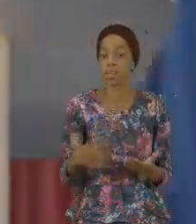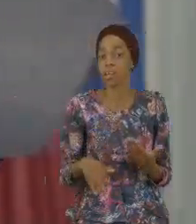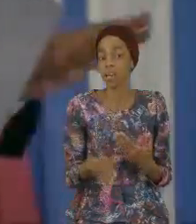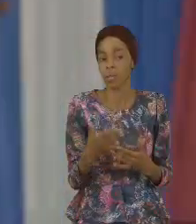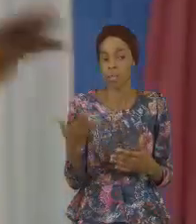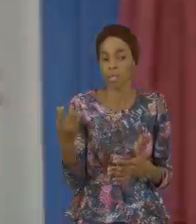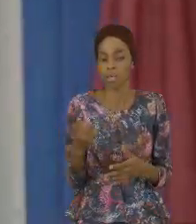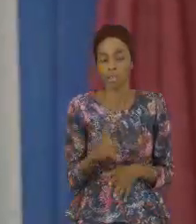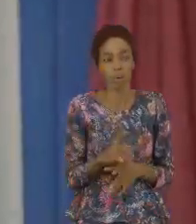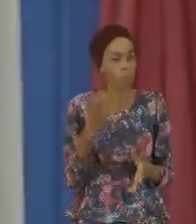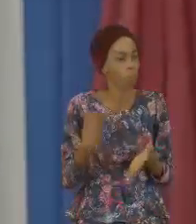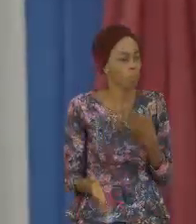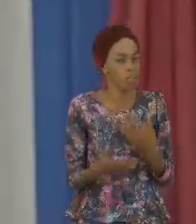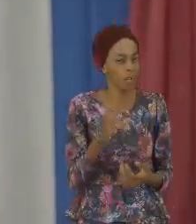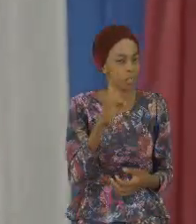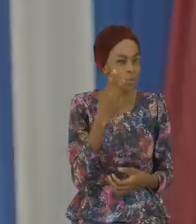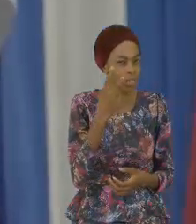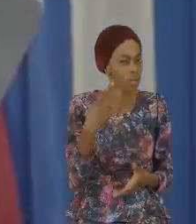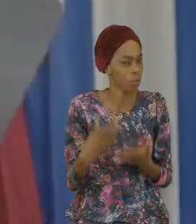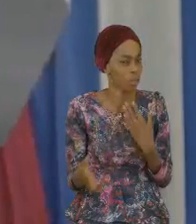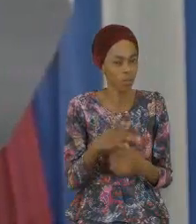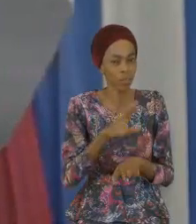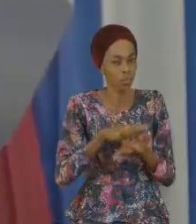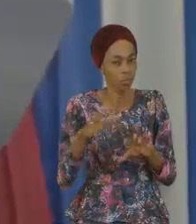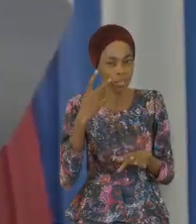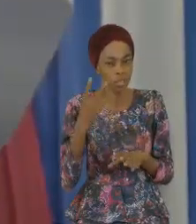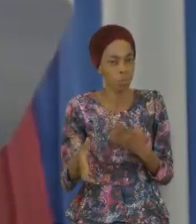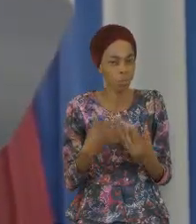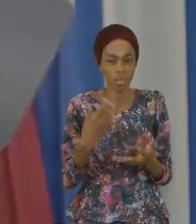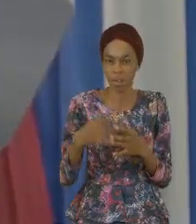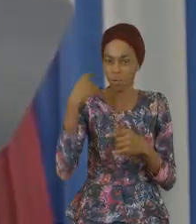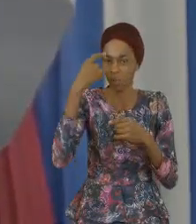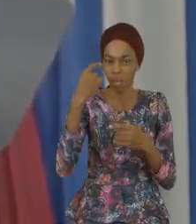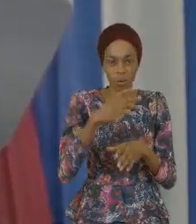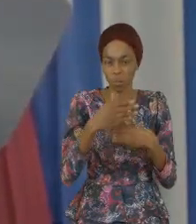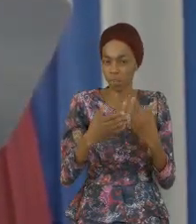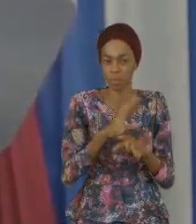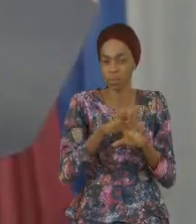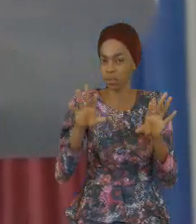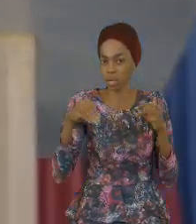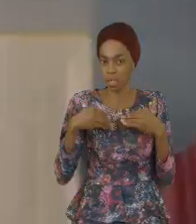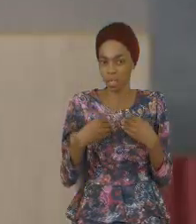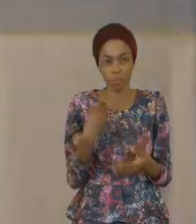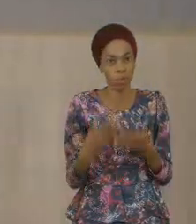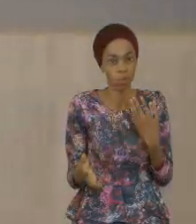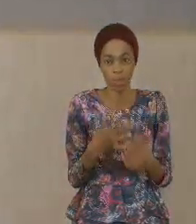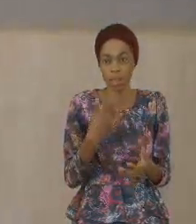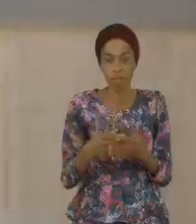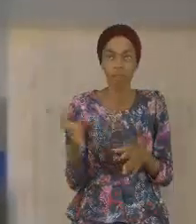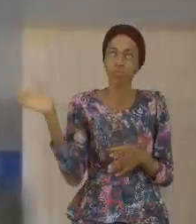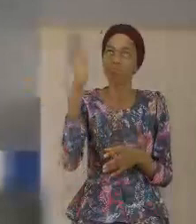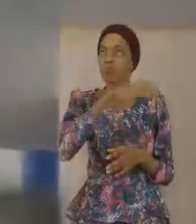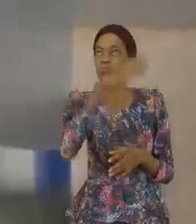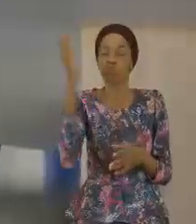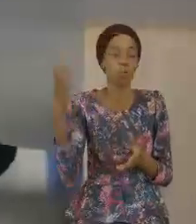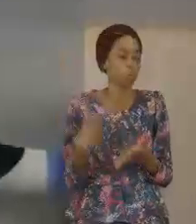whatever we see, whatever we don't see, whatever we consider, whatever we don't consider, whatever wind may be blowing, and